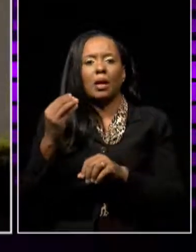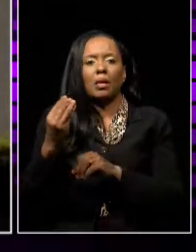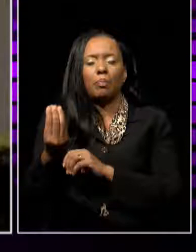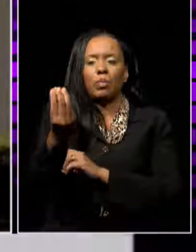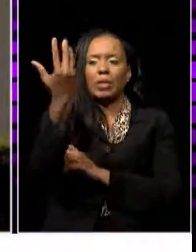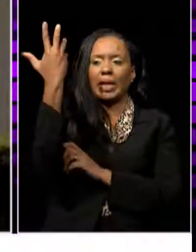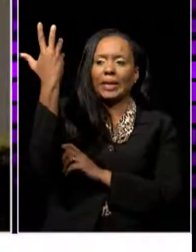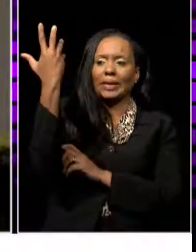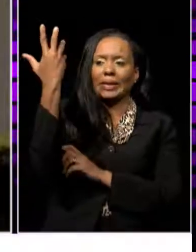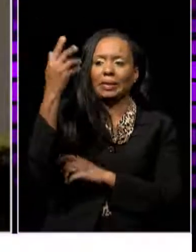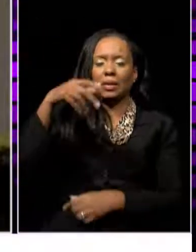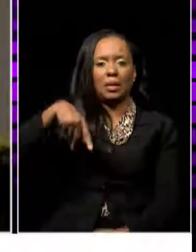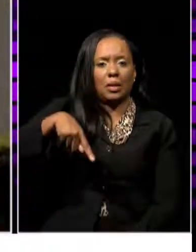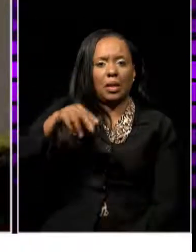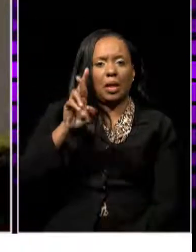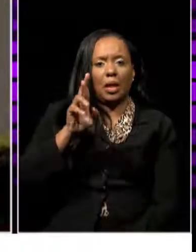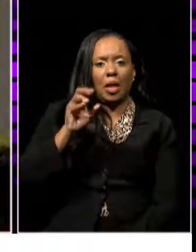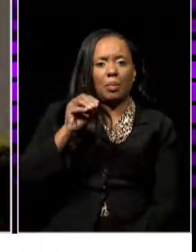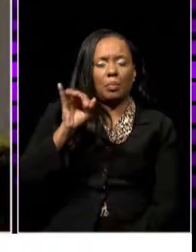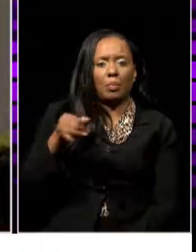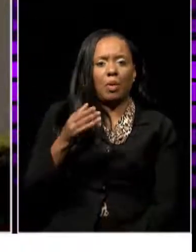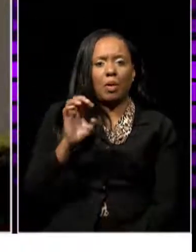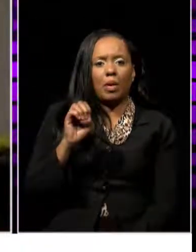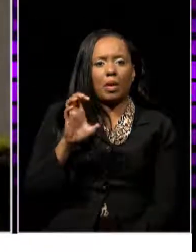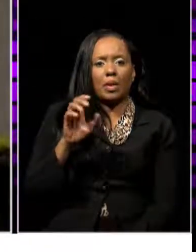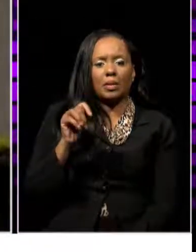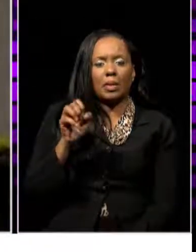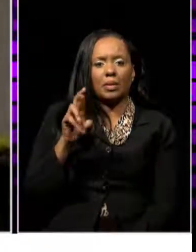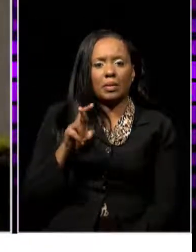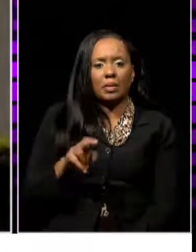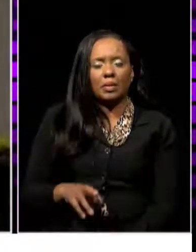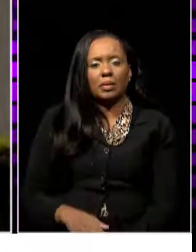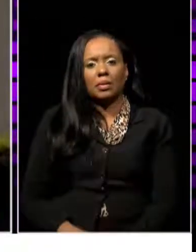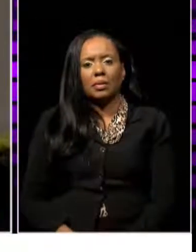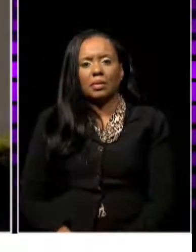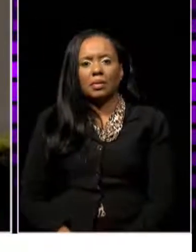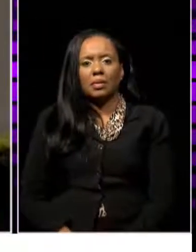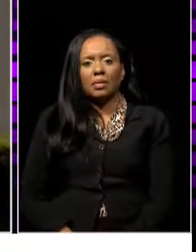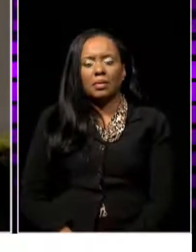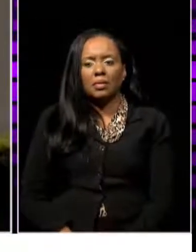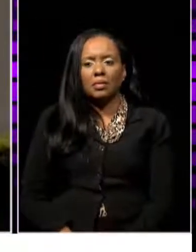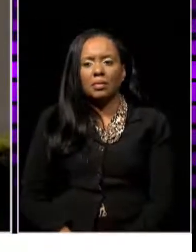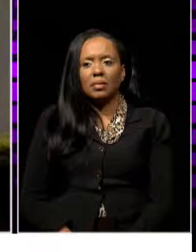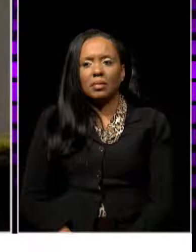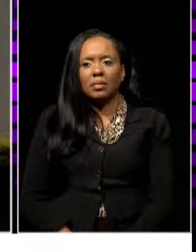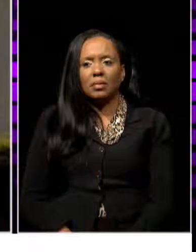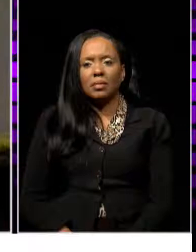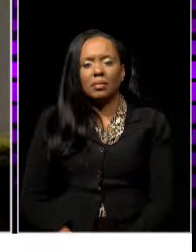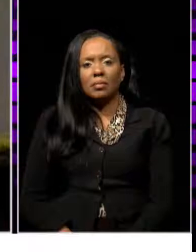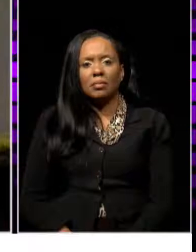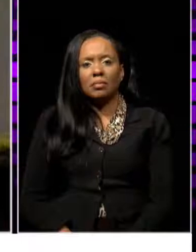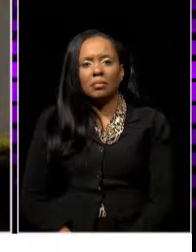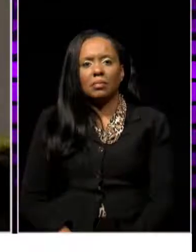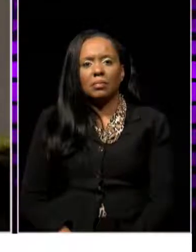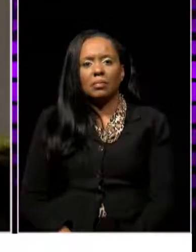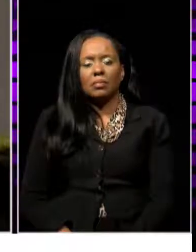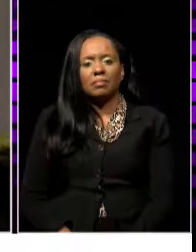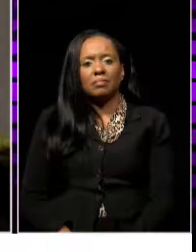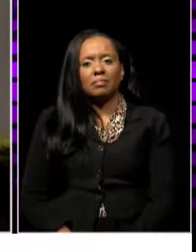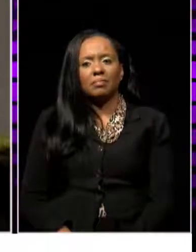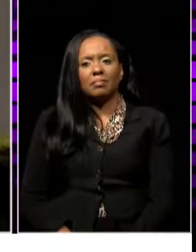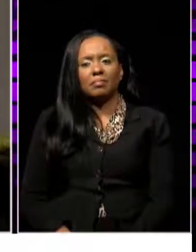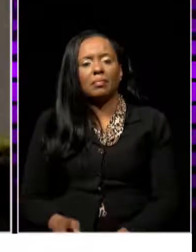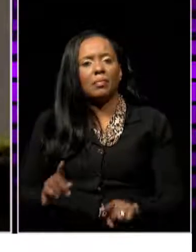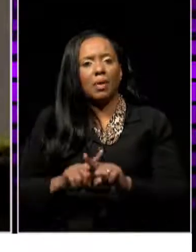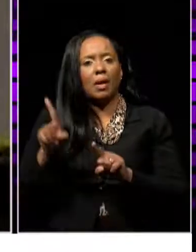integrate. But we have to accept the realities to where we are and